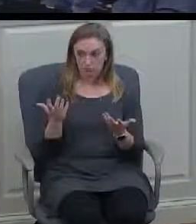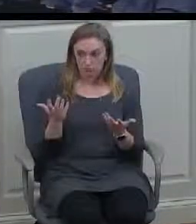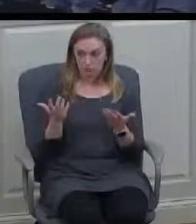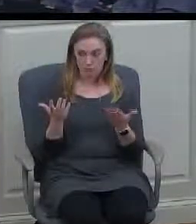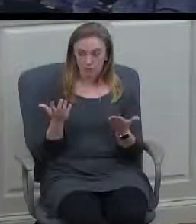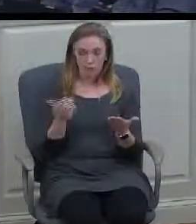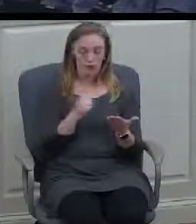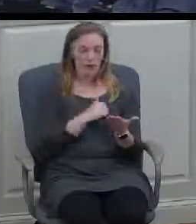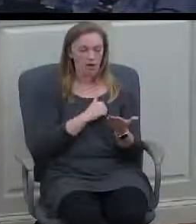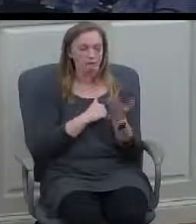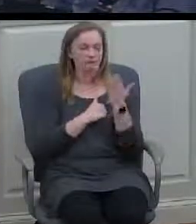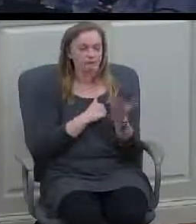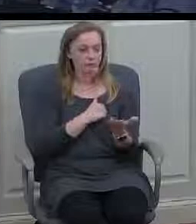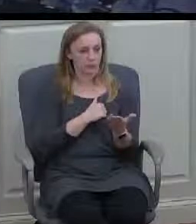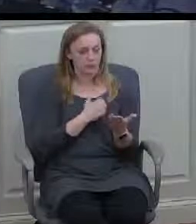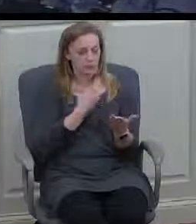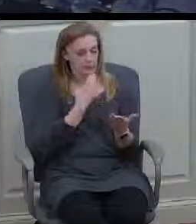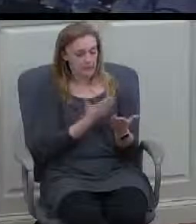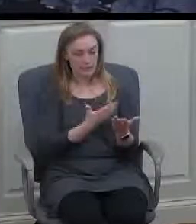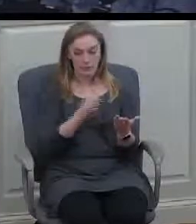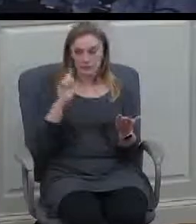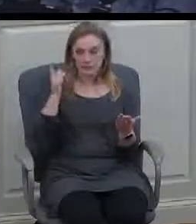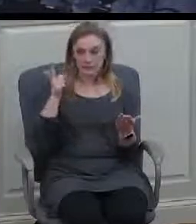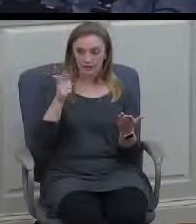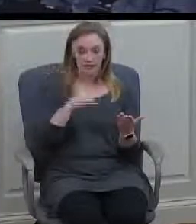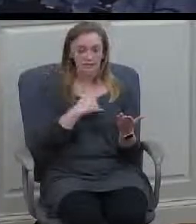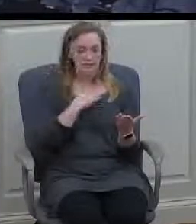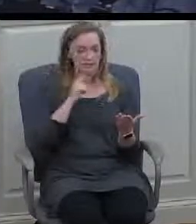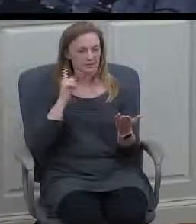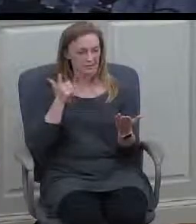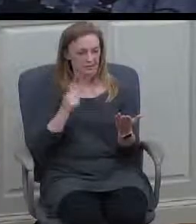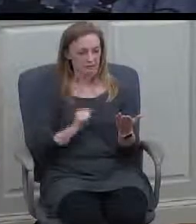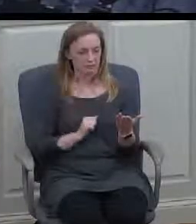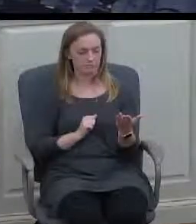So moved. Thank you, Mr. Atkins, second. Second?